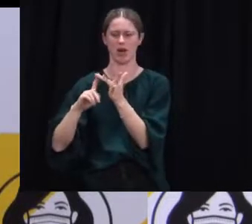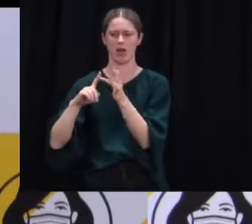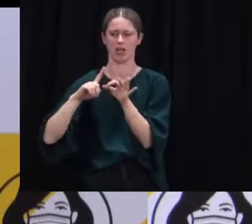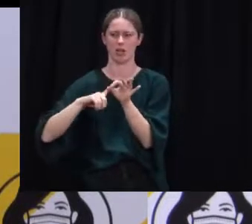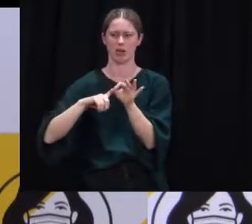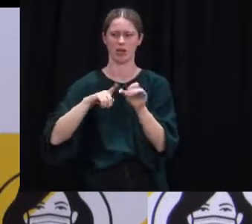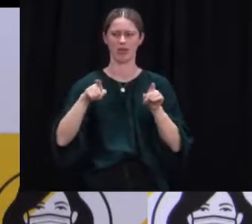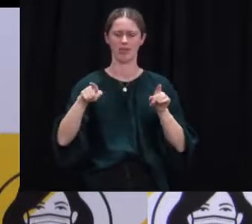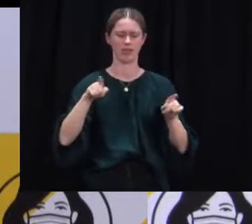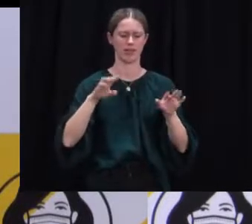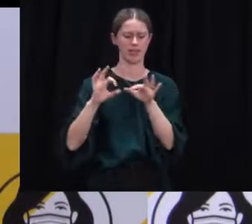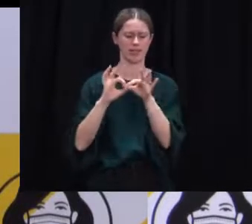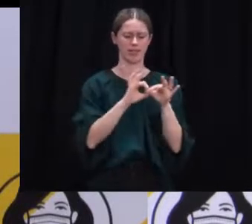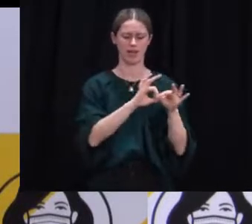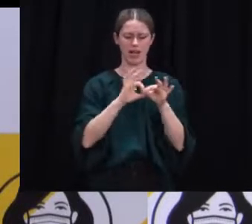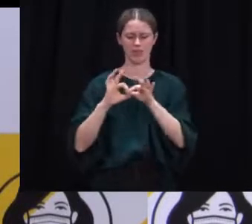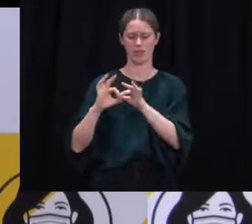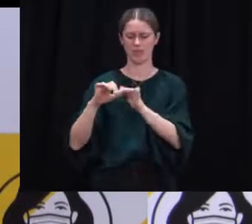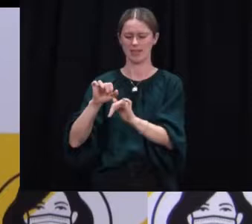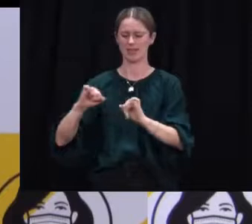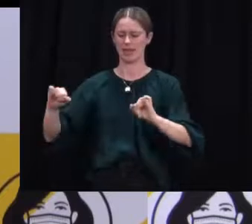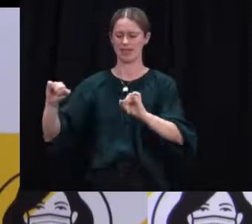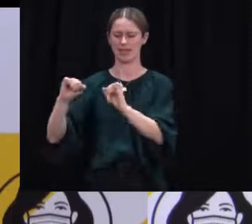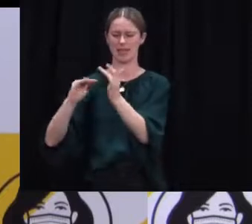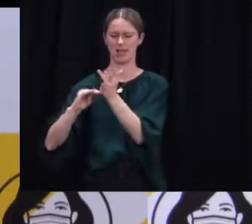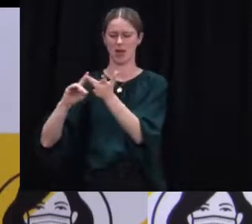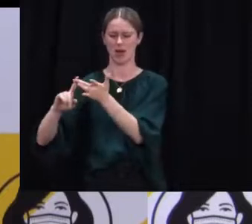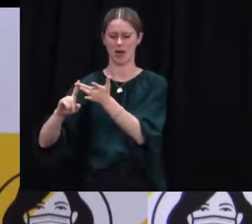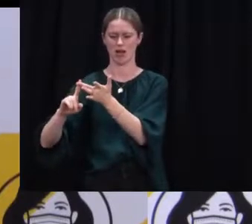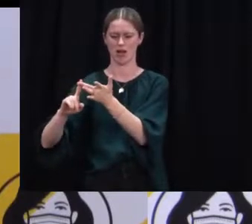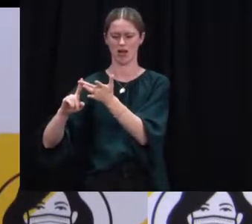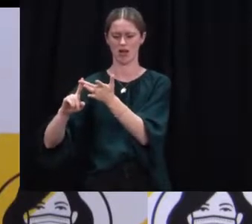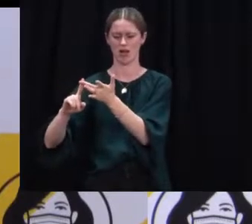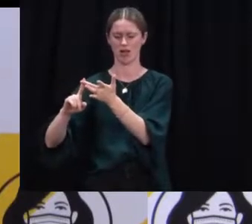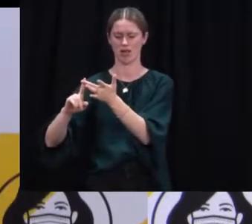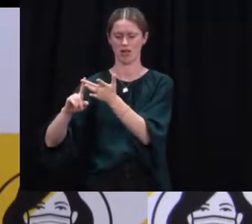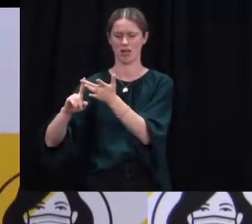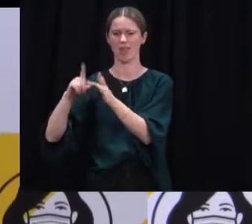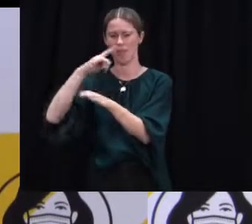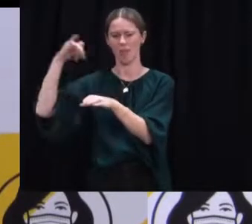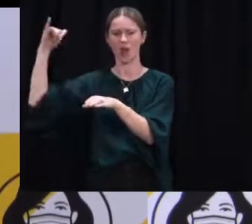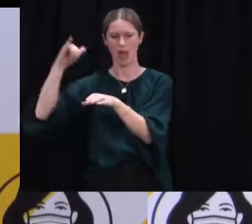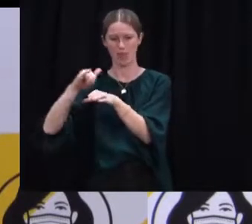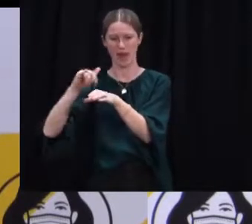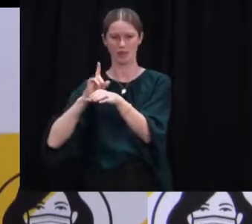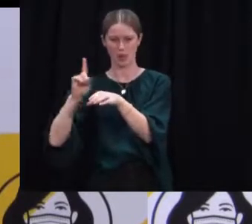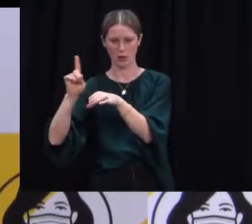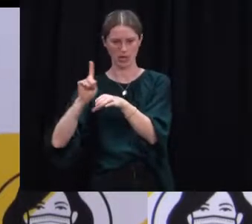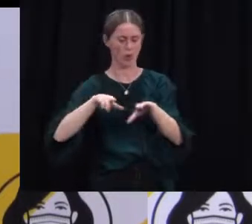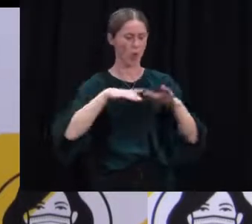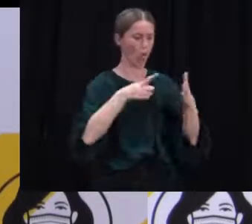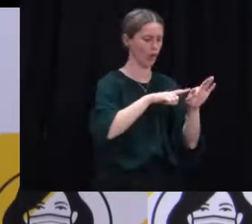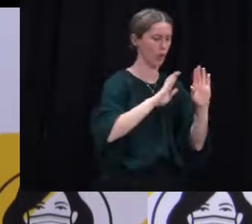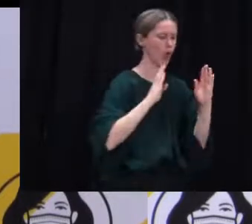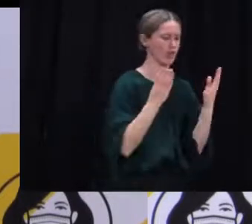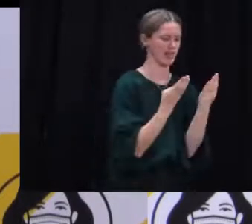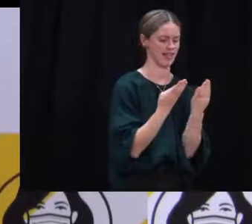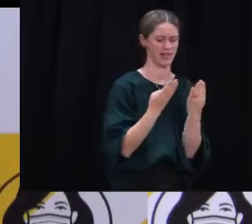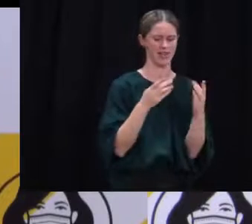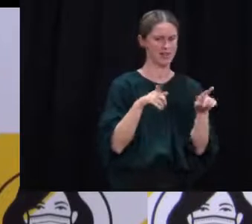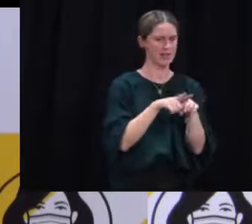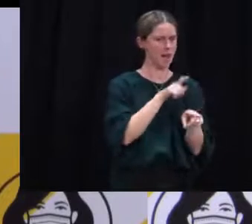staff for the quarantine facilities are coming from MIQ. So there's a direct relationship between the capacity of MIQ, MI I